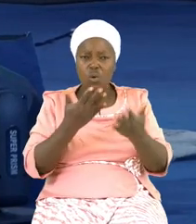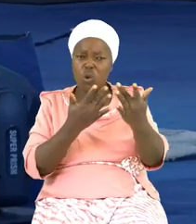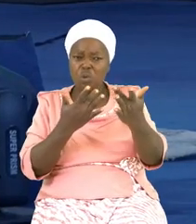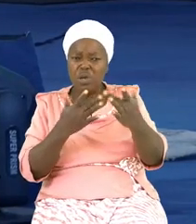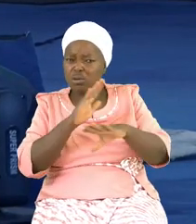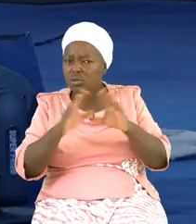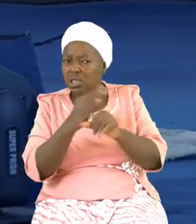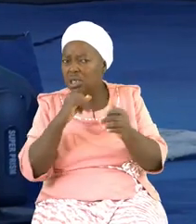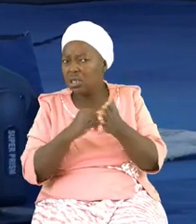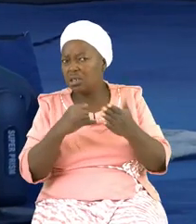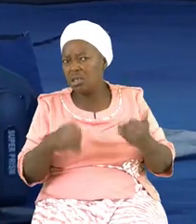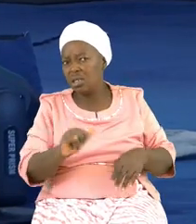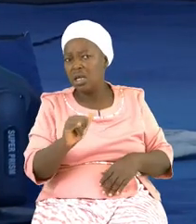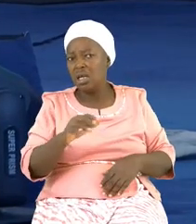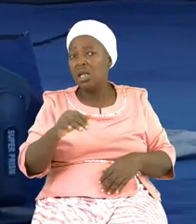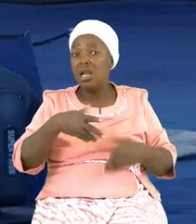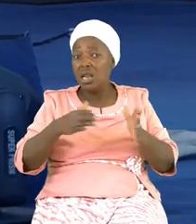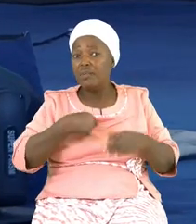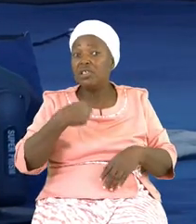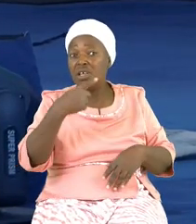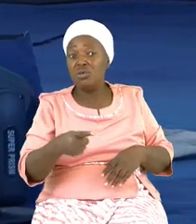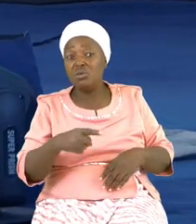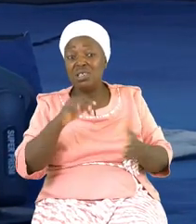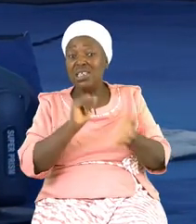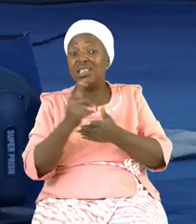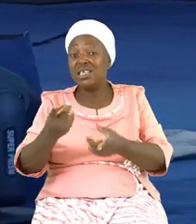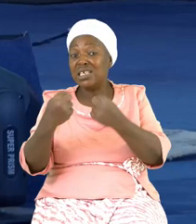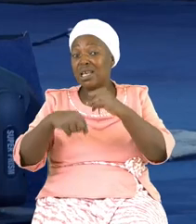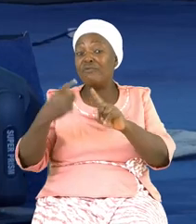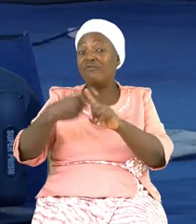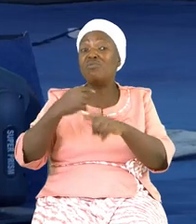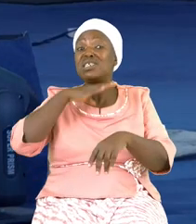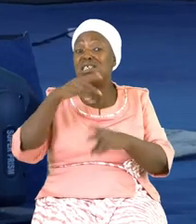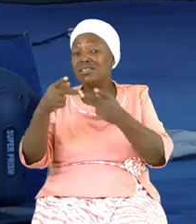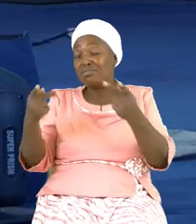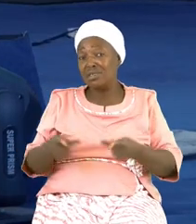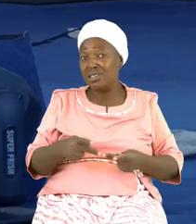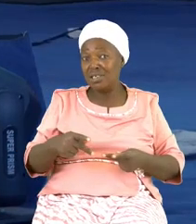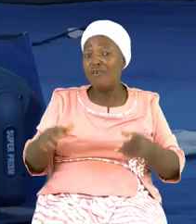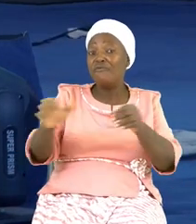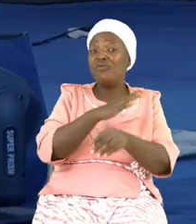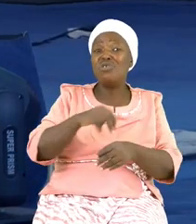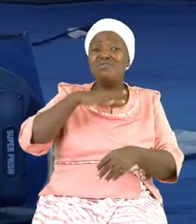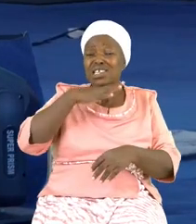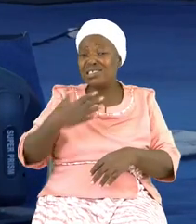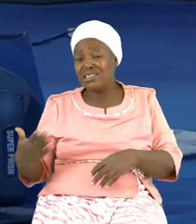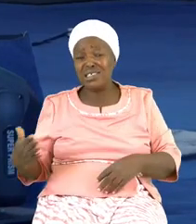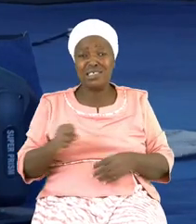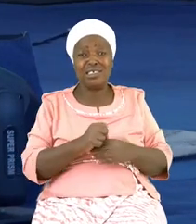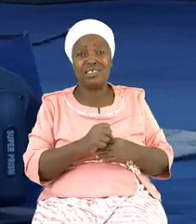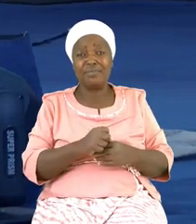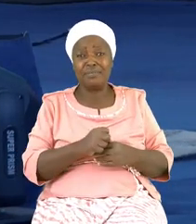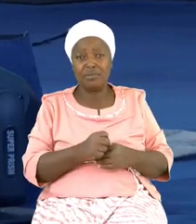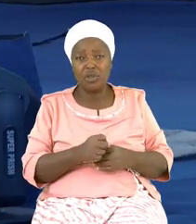me tell you, it came from the dung hill, full of germs and bacteria. Will you